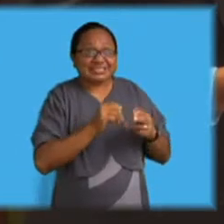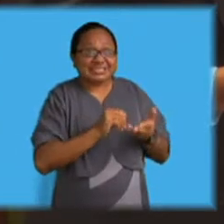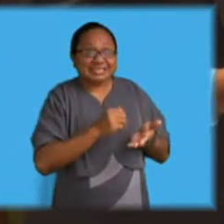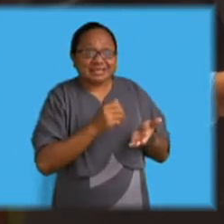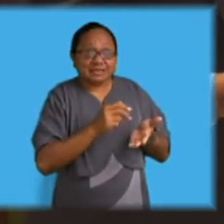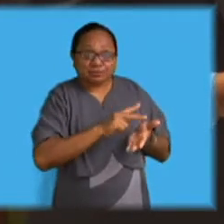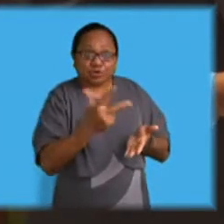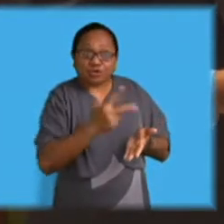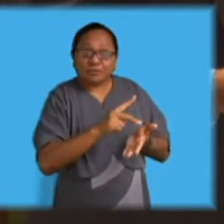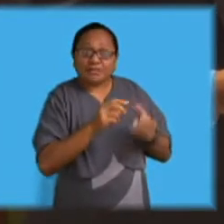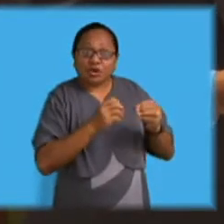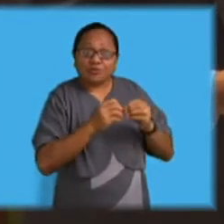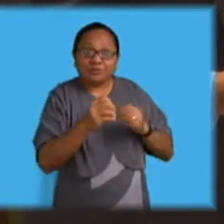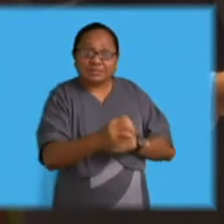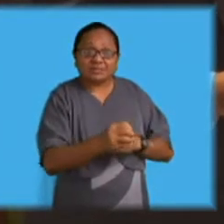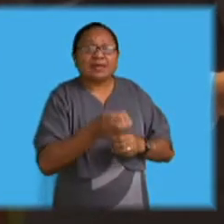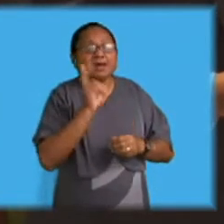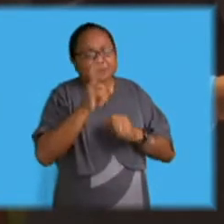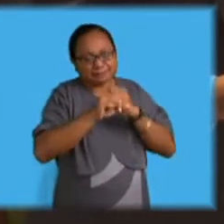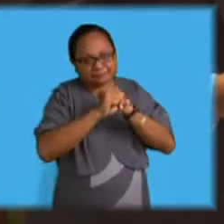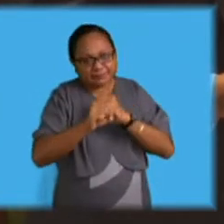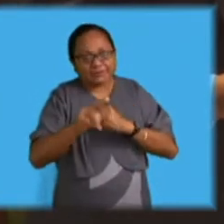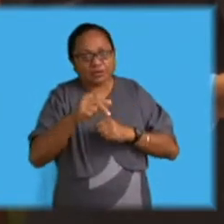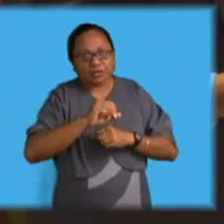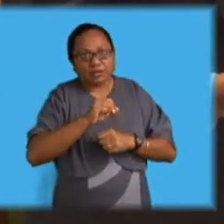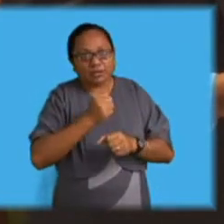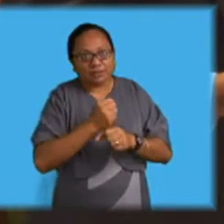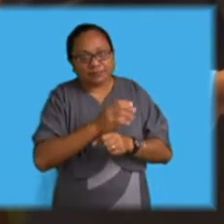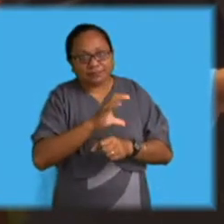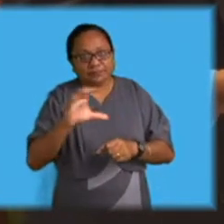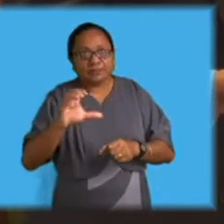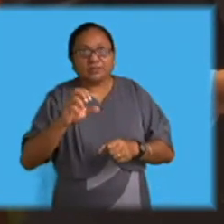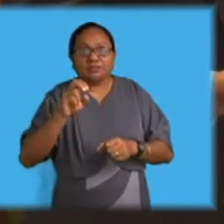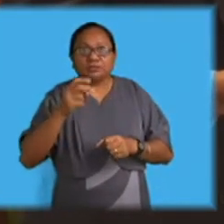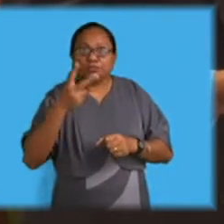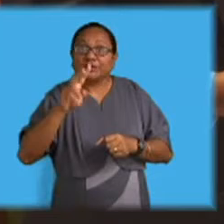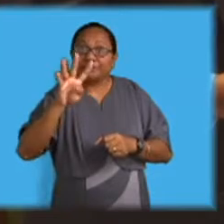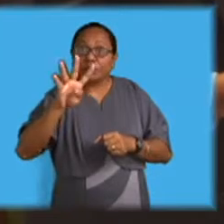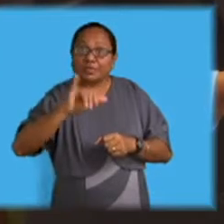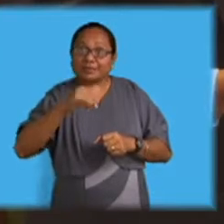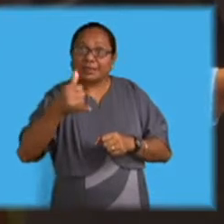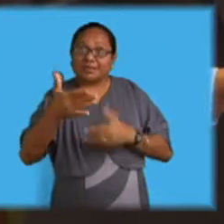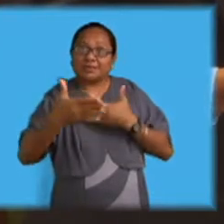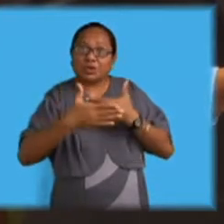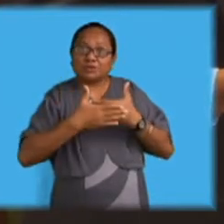the re-tender was done, which is closing on 24th of May. So,